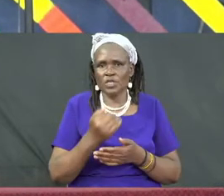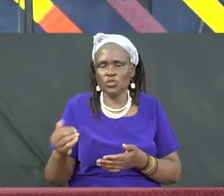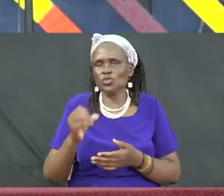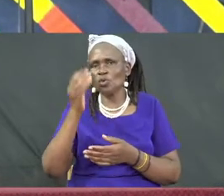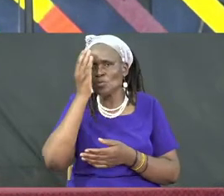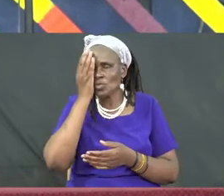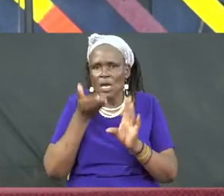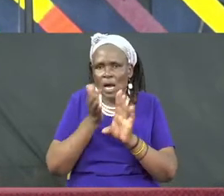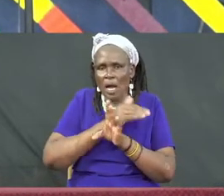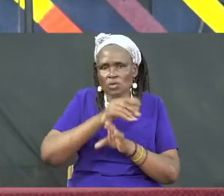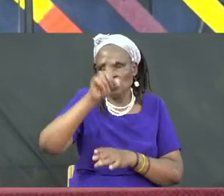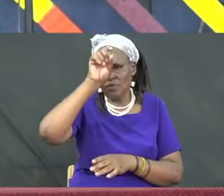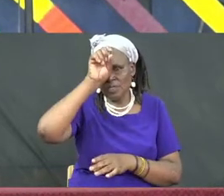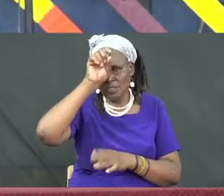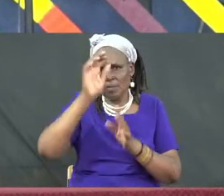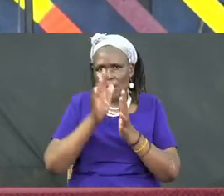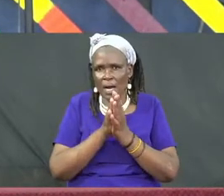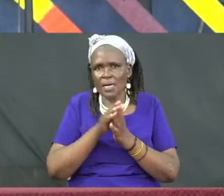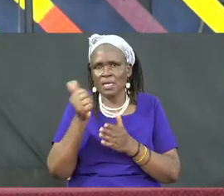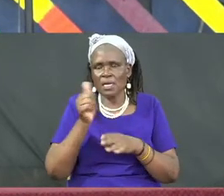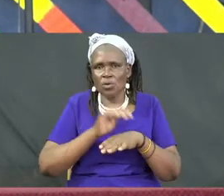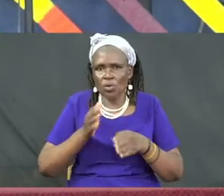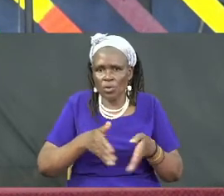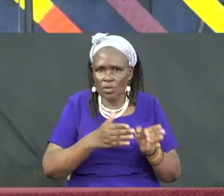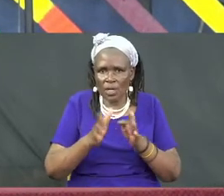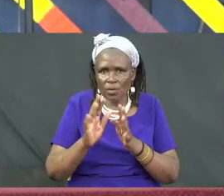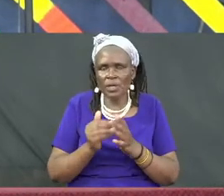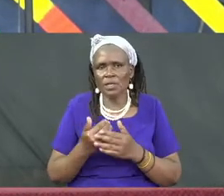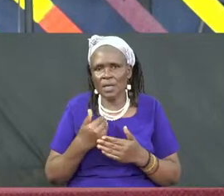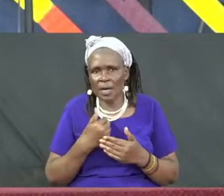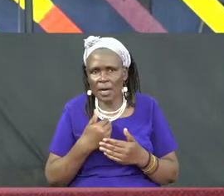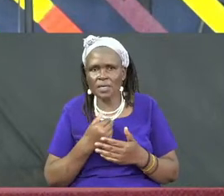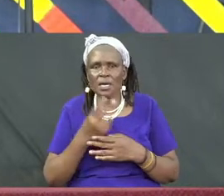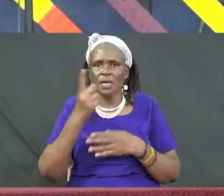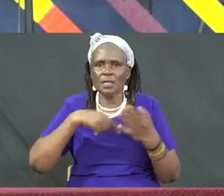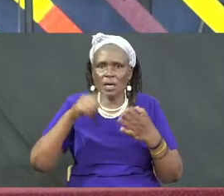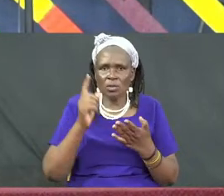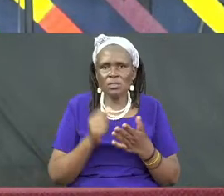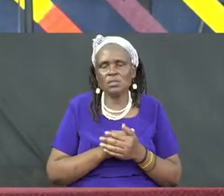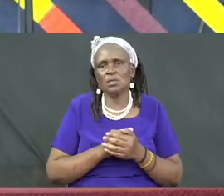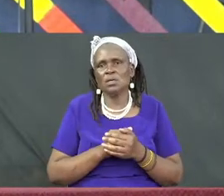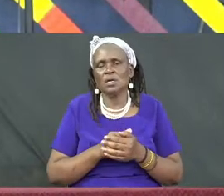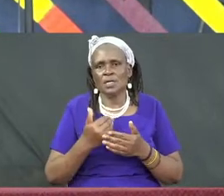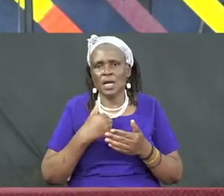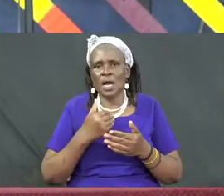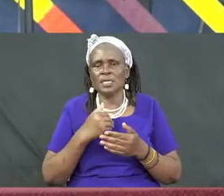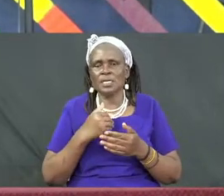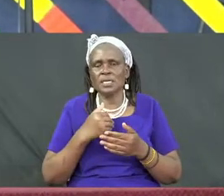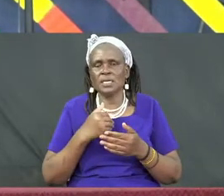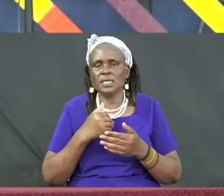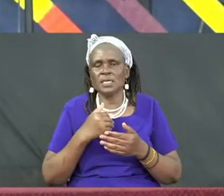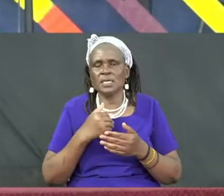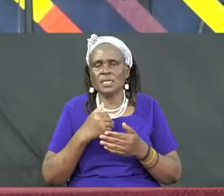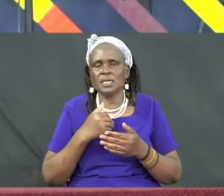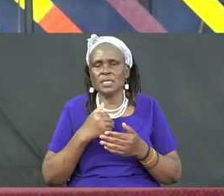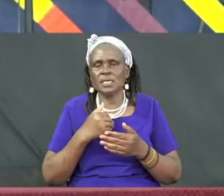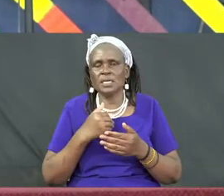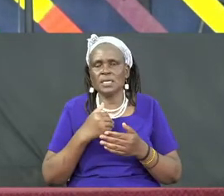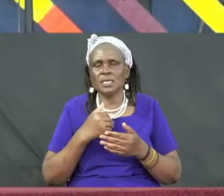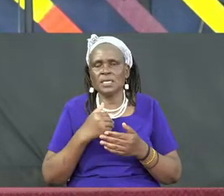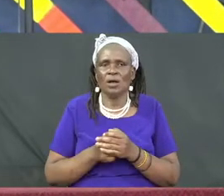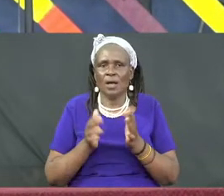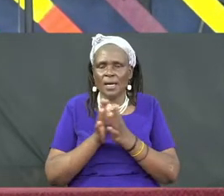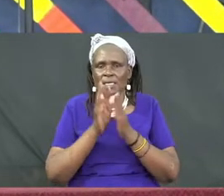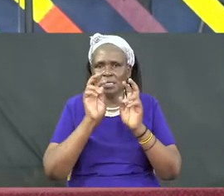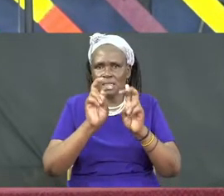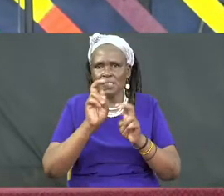out of Egypt. They're in the wilderness on their way to the promised land. They have conquered certain enemies. Og and Sihon,